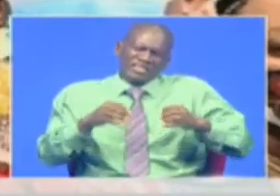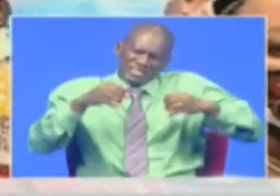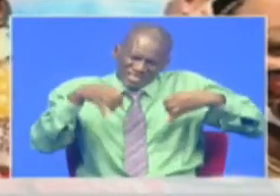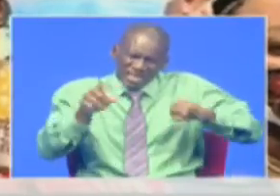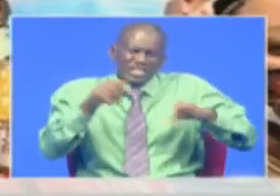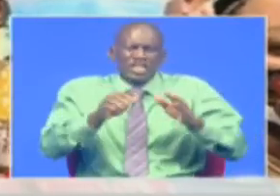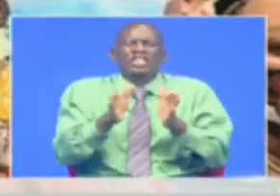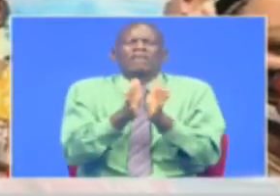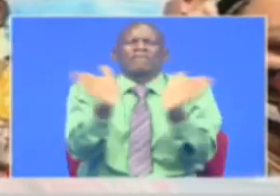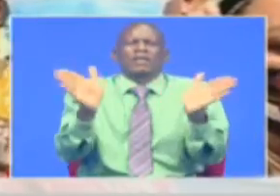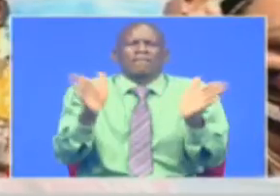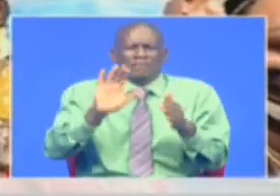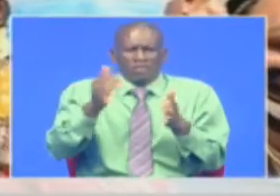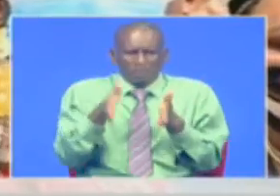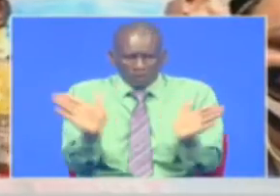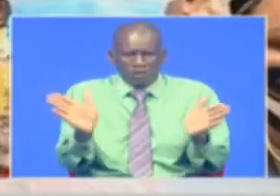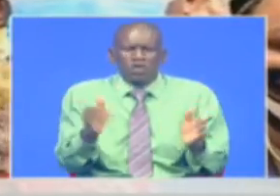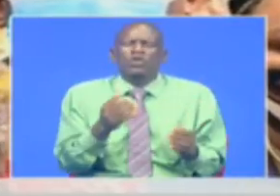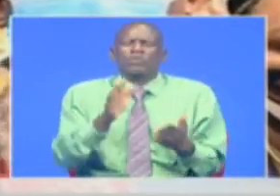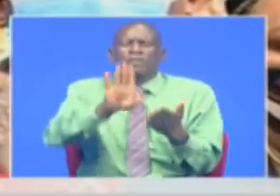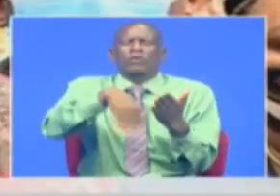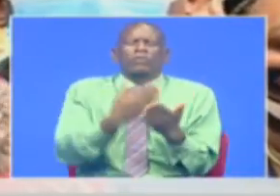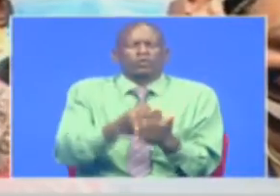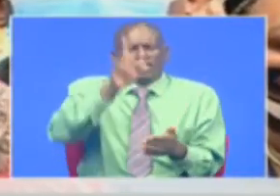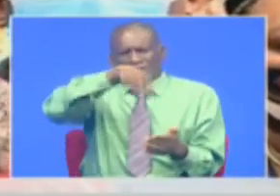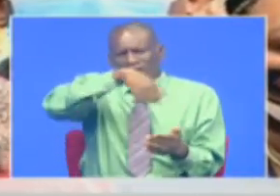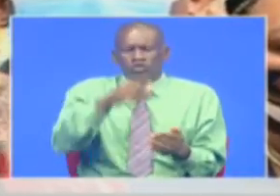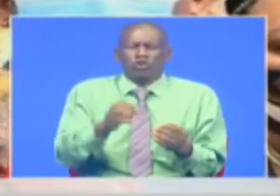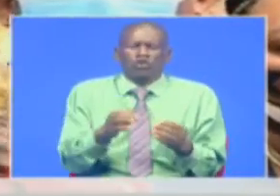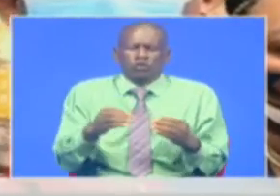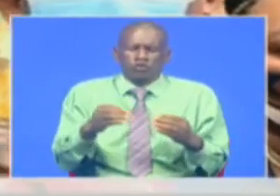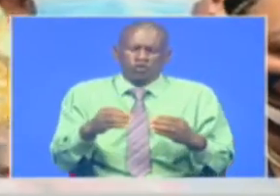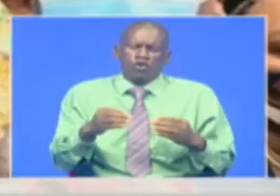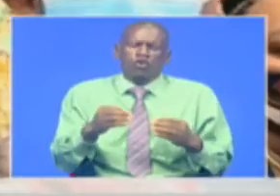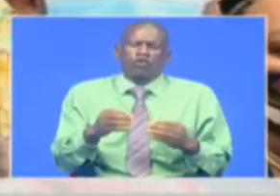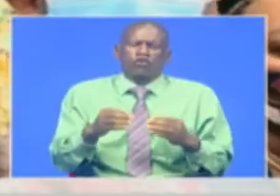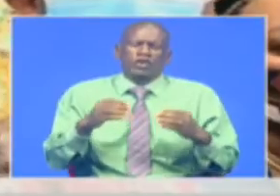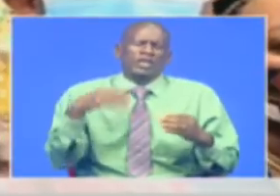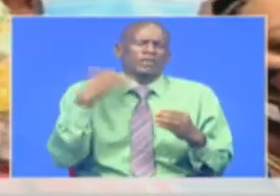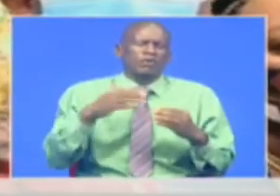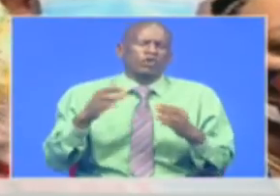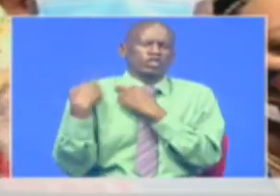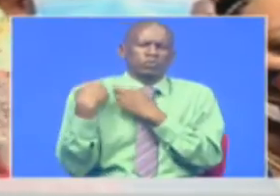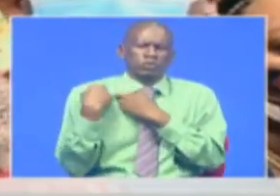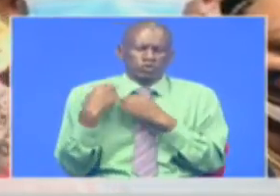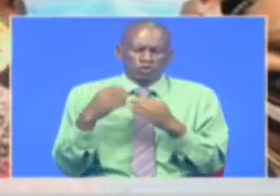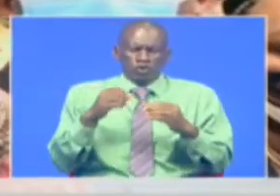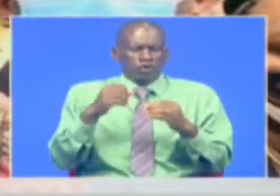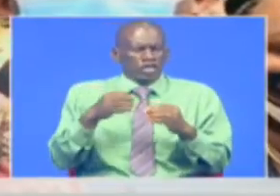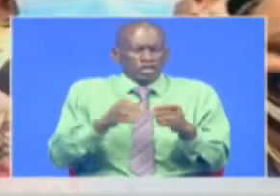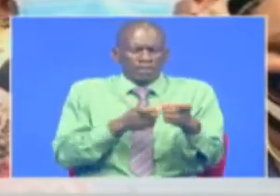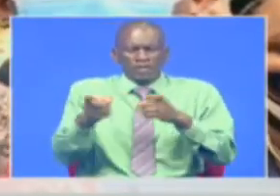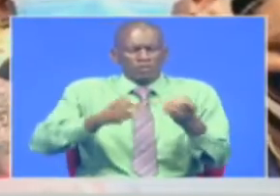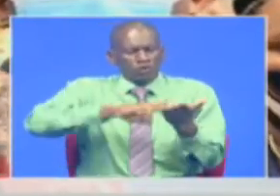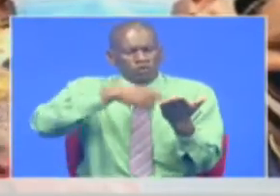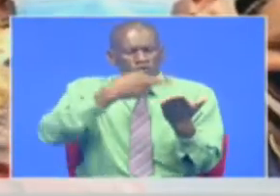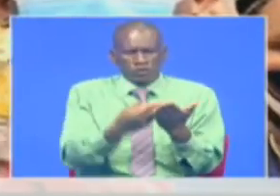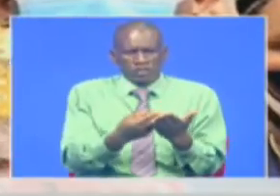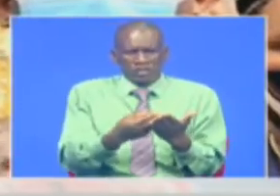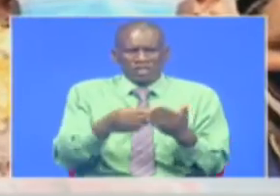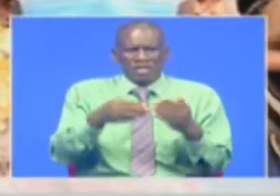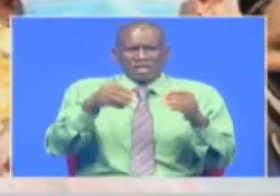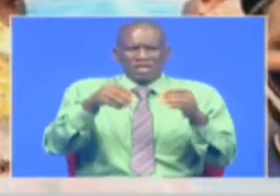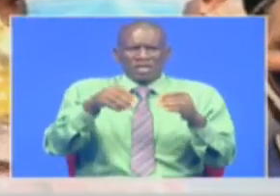propose the removal of collective criminal responsibility in management of resources at the